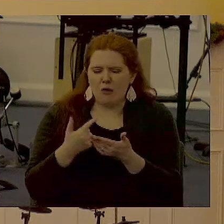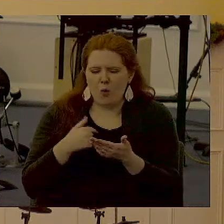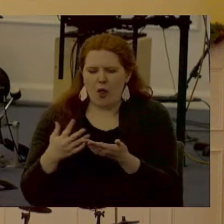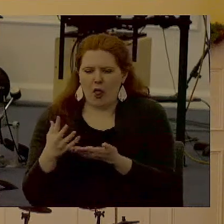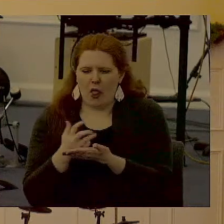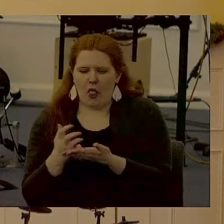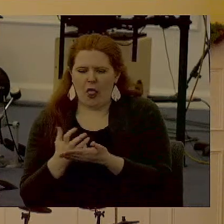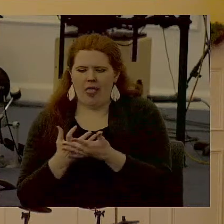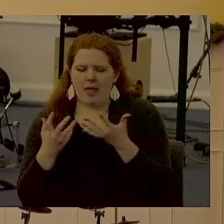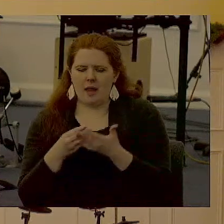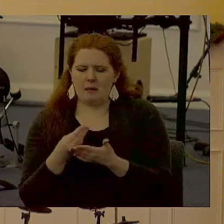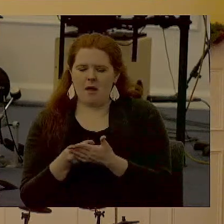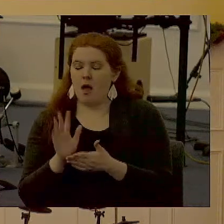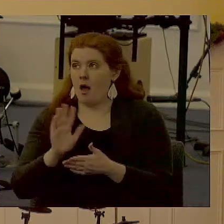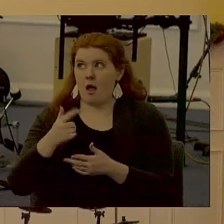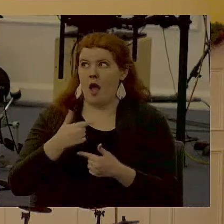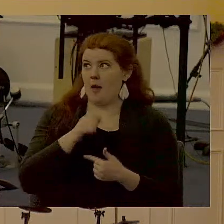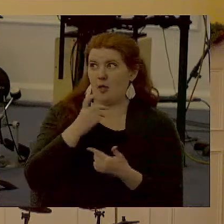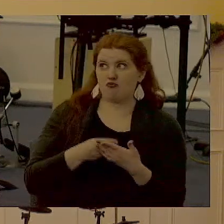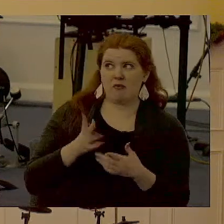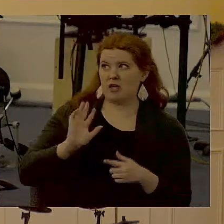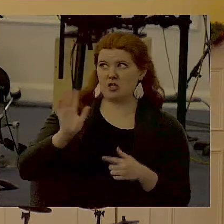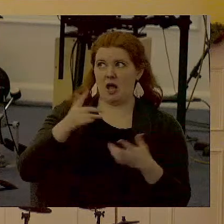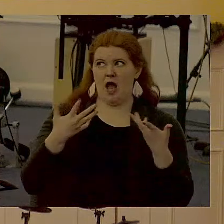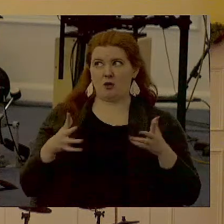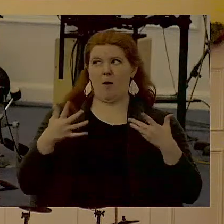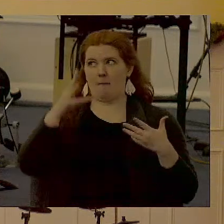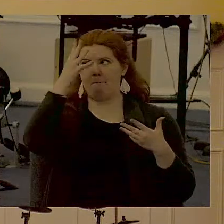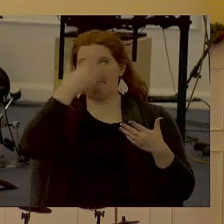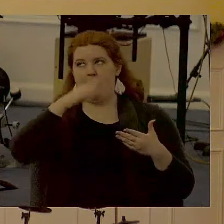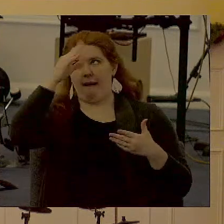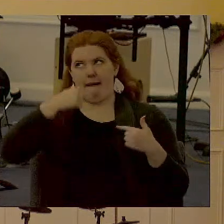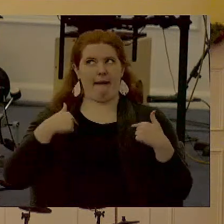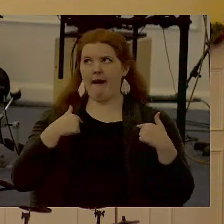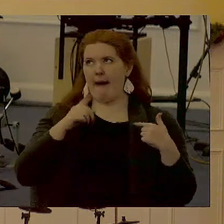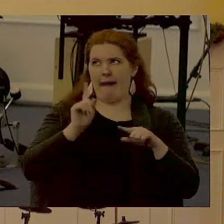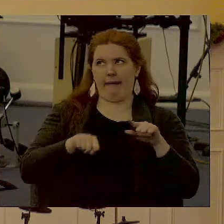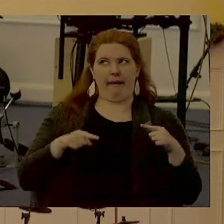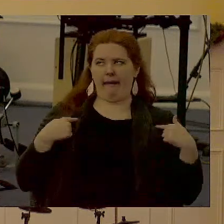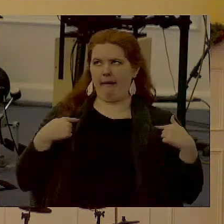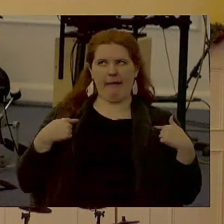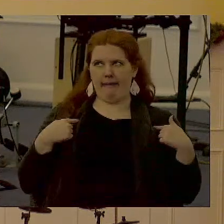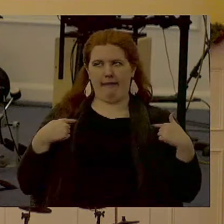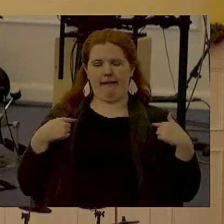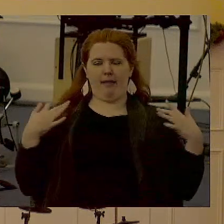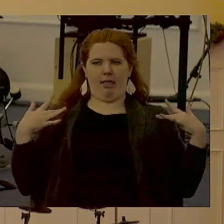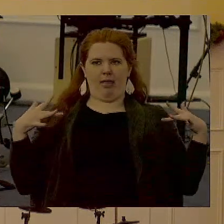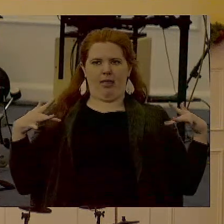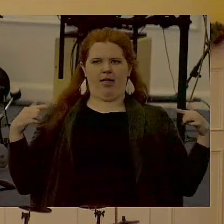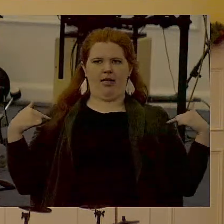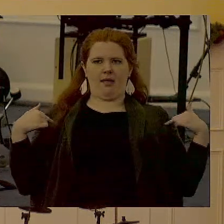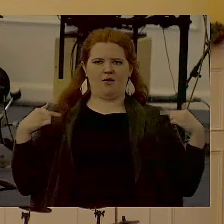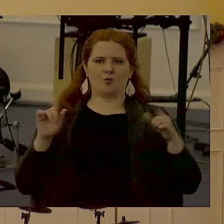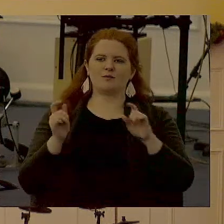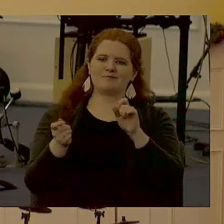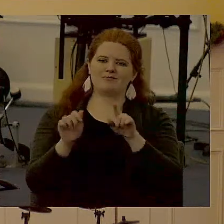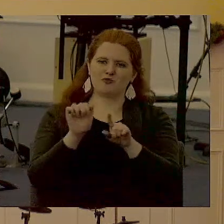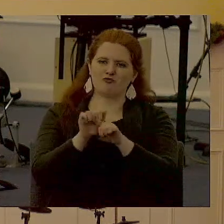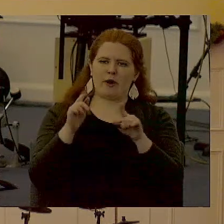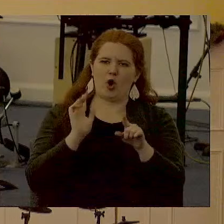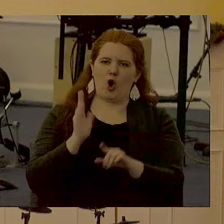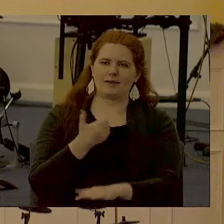of money, we say to ourselves, well, I'm not rich because I don't want to be a bad guy, and so I can't be the bad guy. And we kind of trick ourselves.